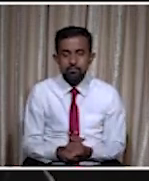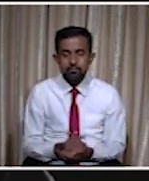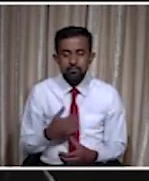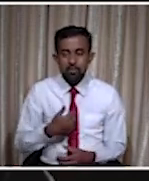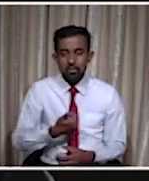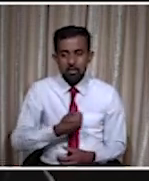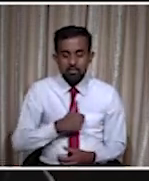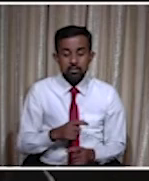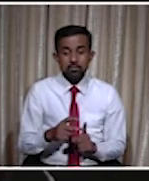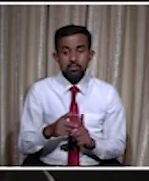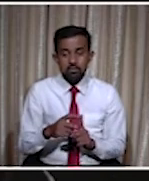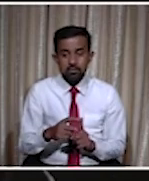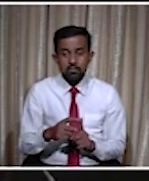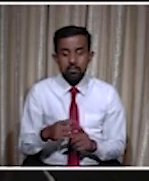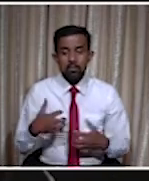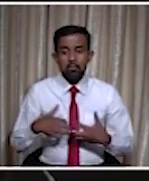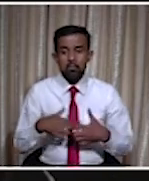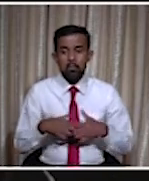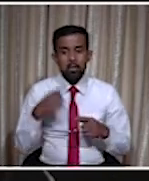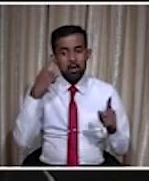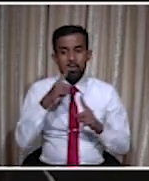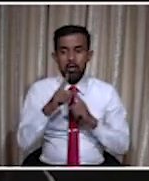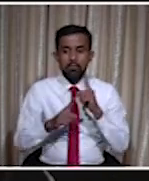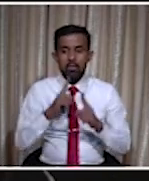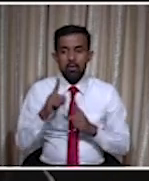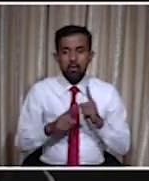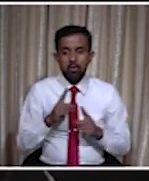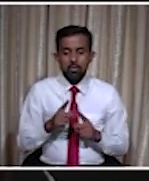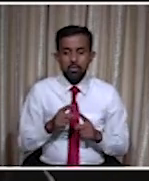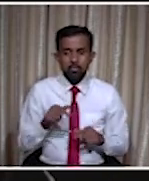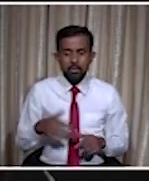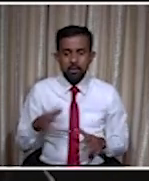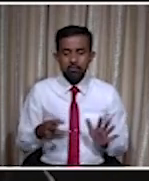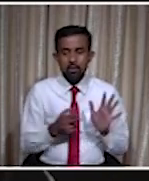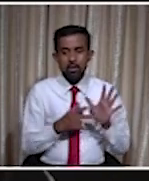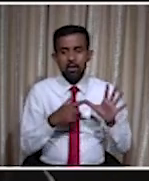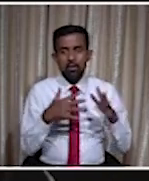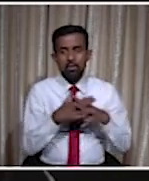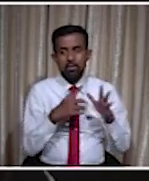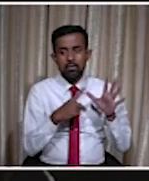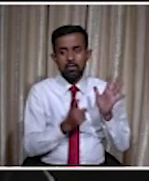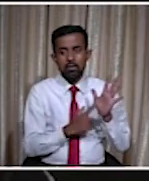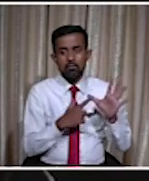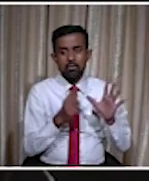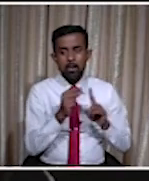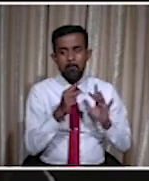in the Nawalapiti area, the floods that has affected the many thousands of people.